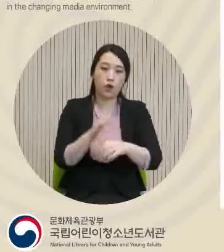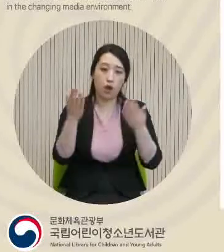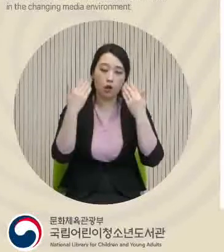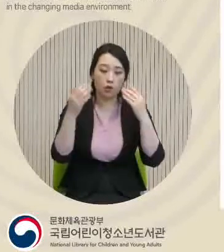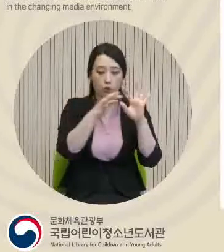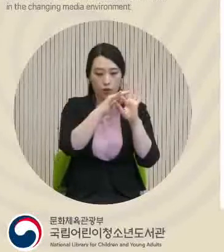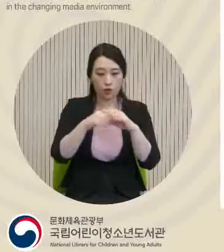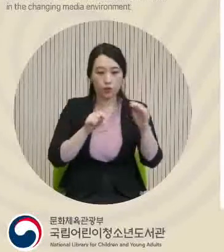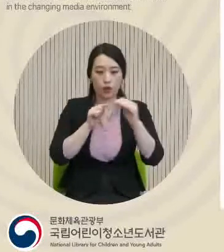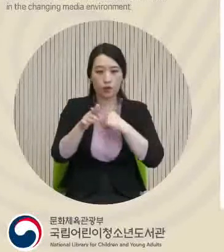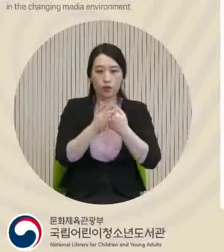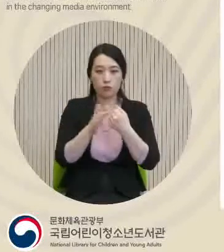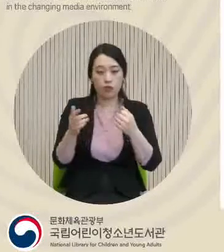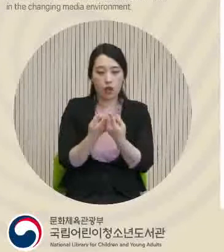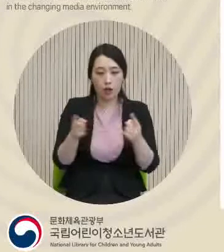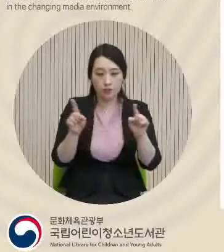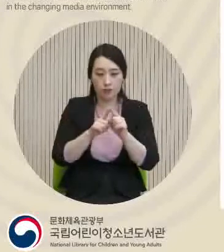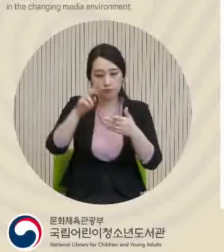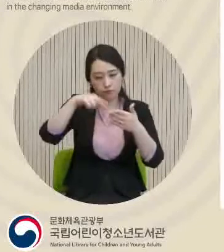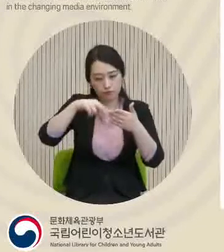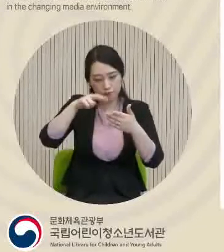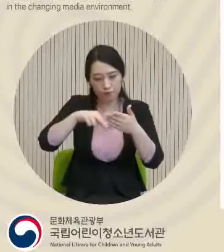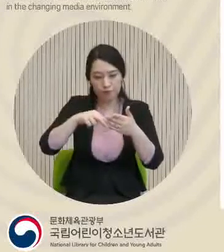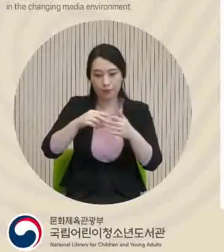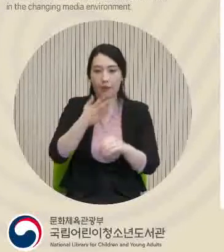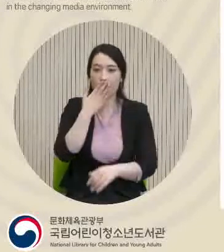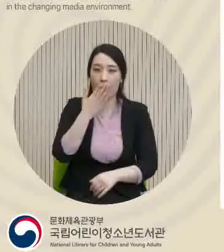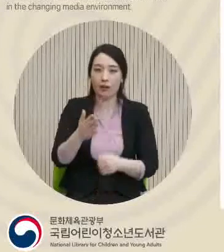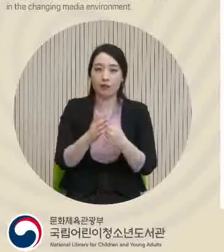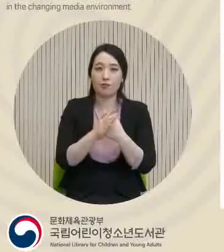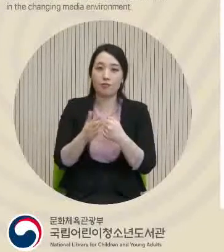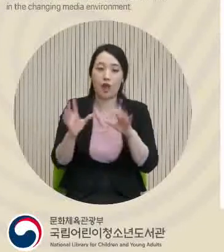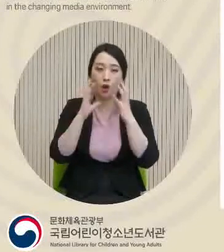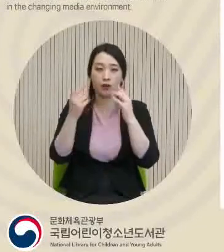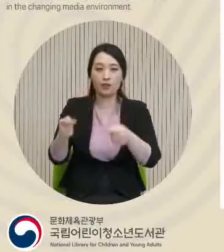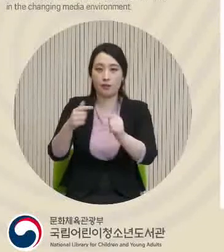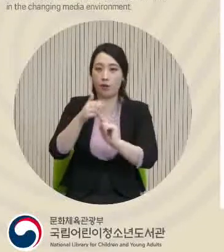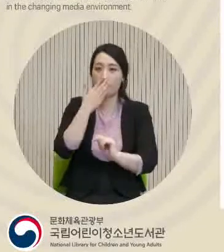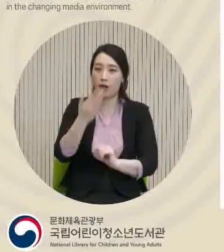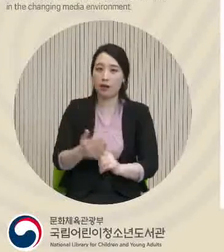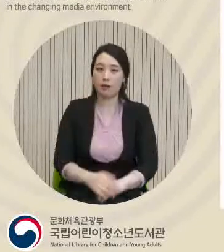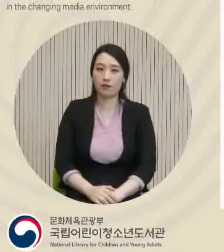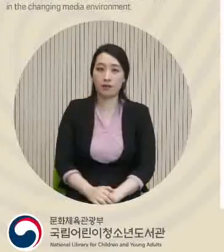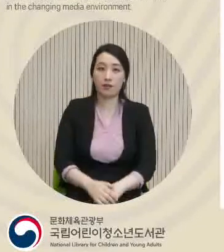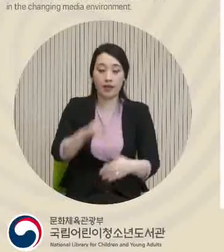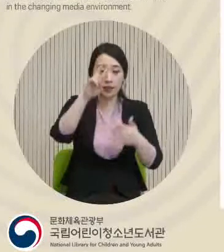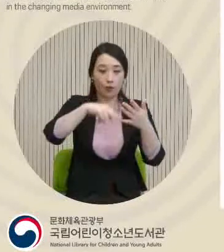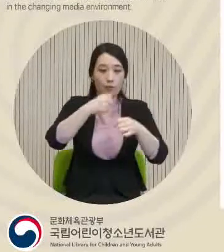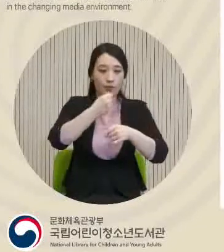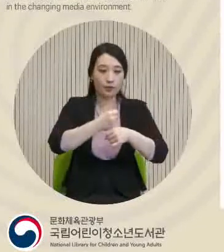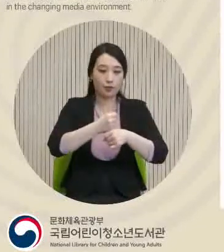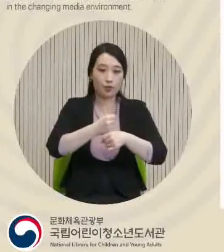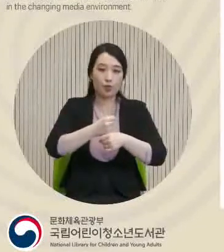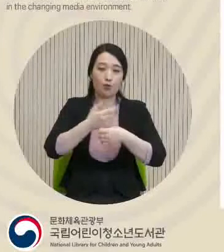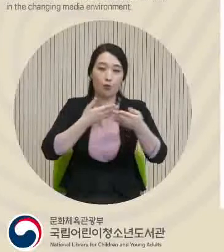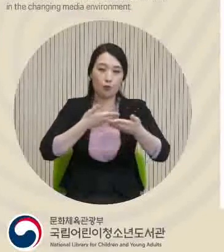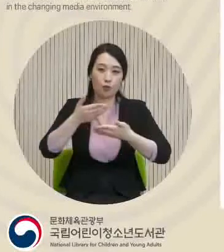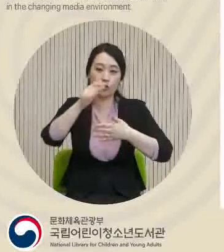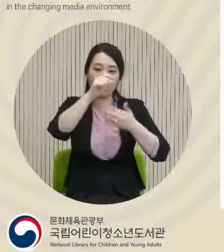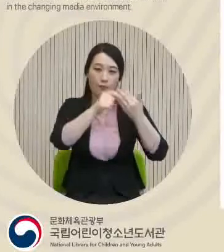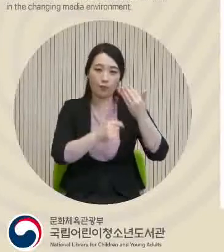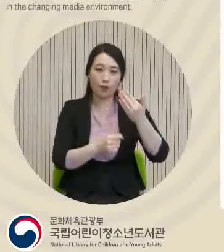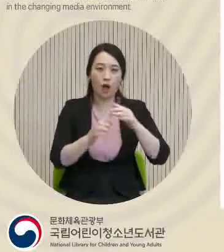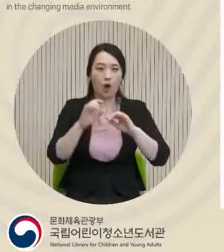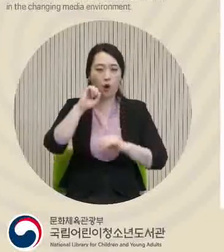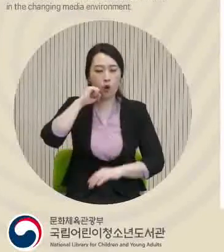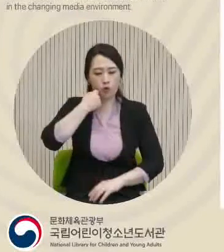performed as usual during the COVID-19, so children were able to actively participate in this